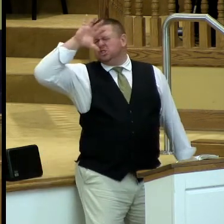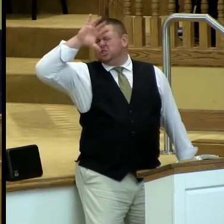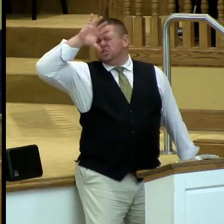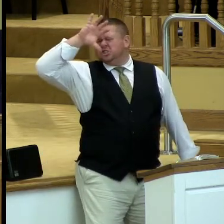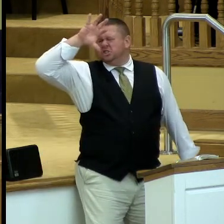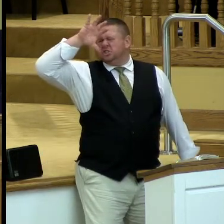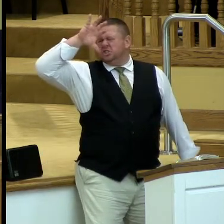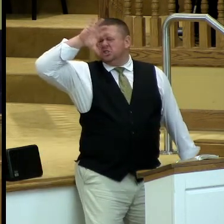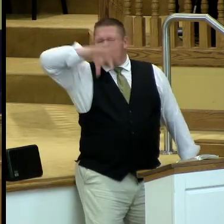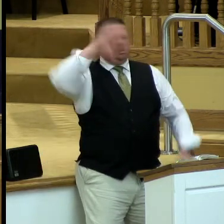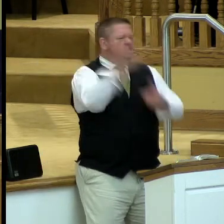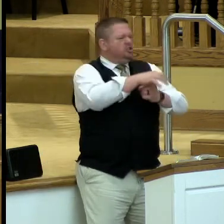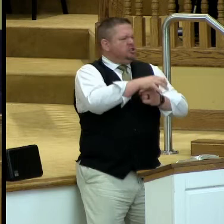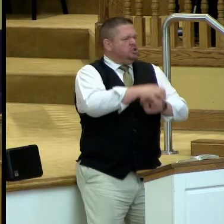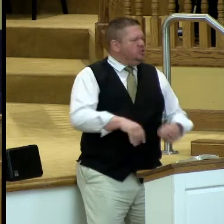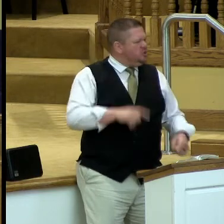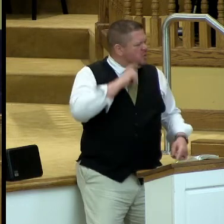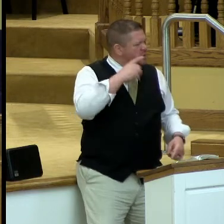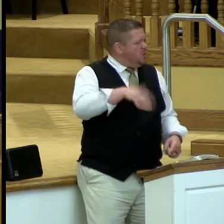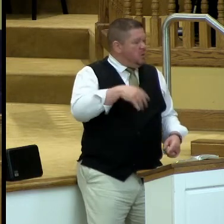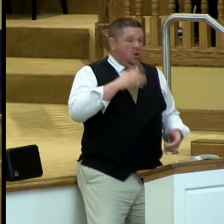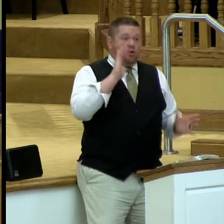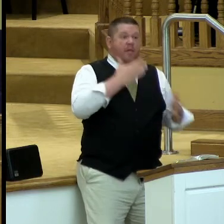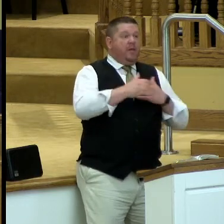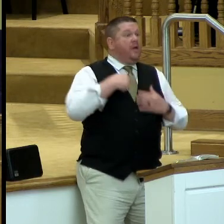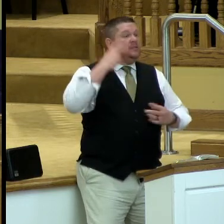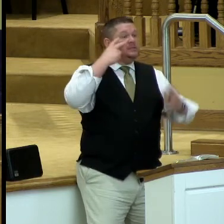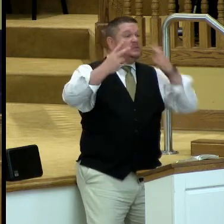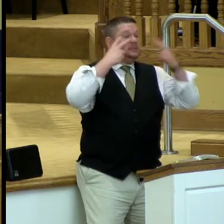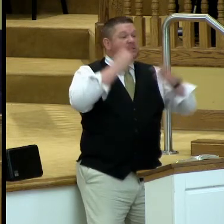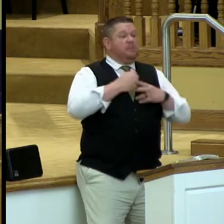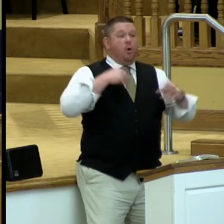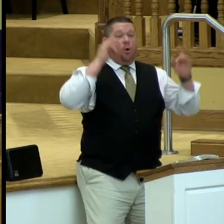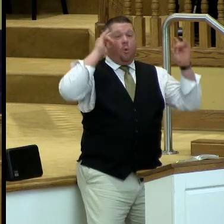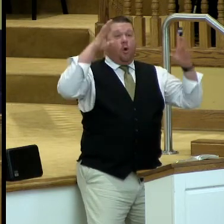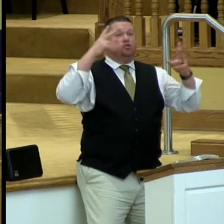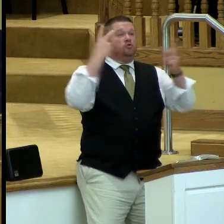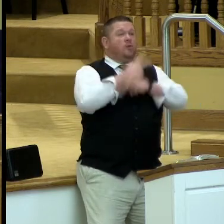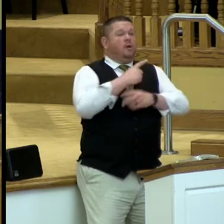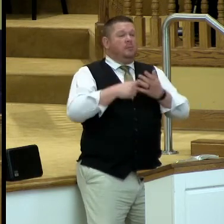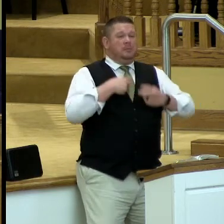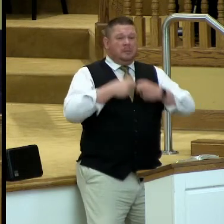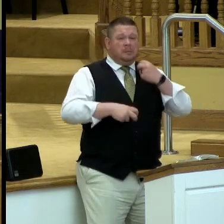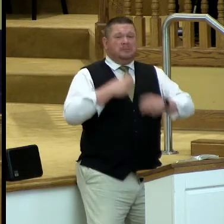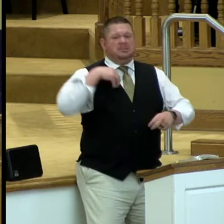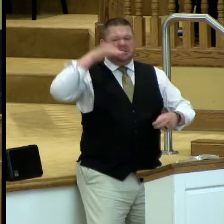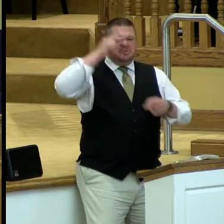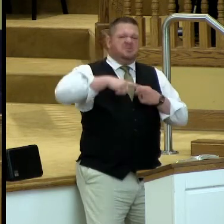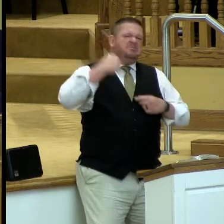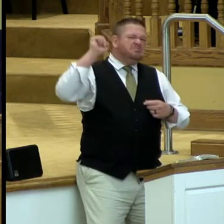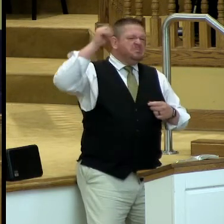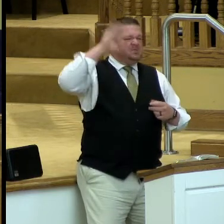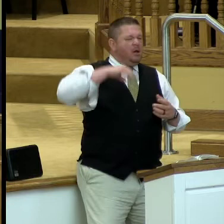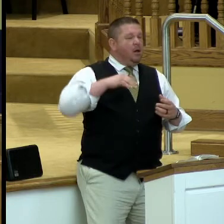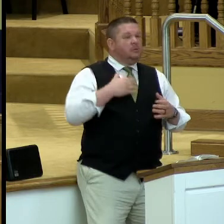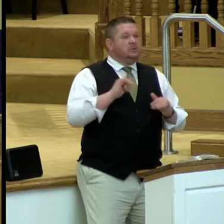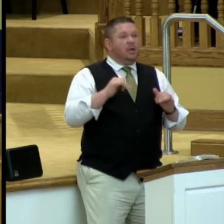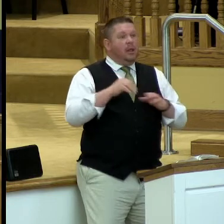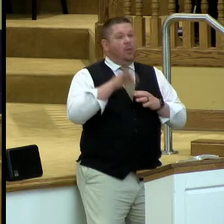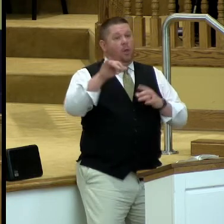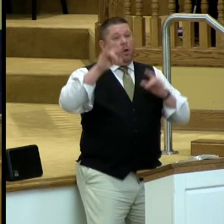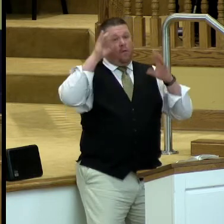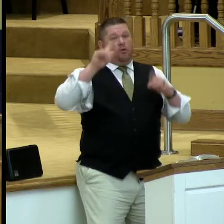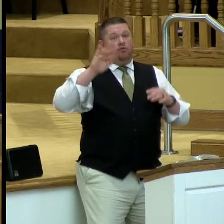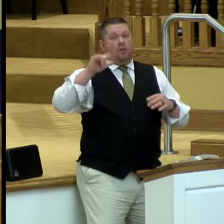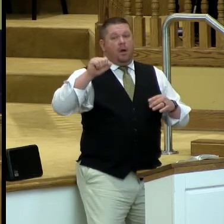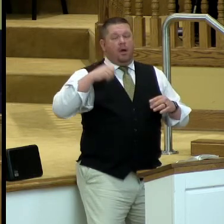The great things that I've got to see that happen, even through some of my worst trials, because I am stubborn and don't listen.